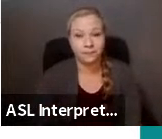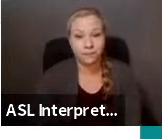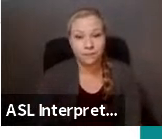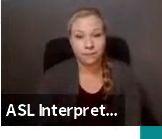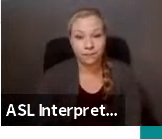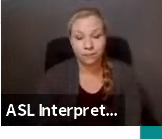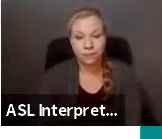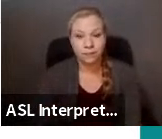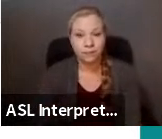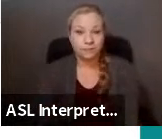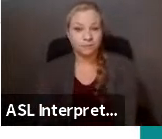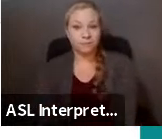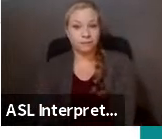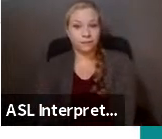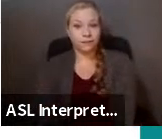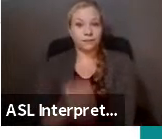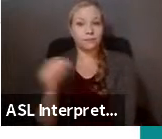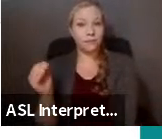Anything